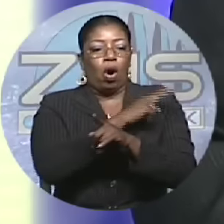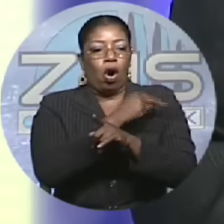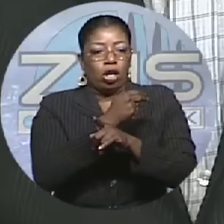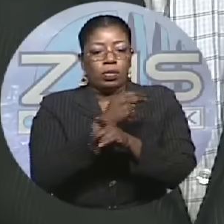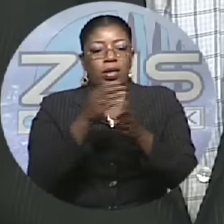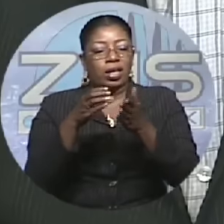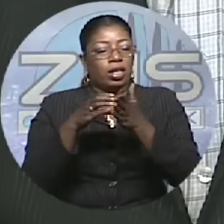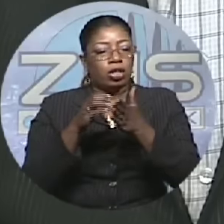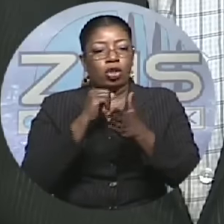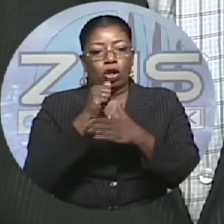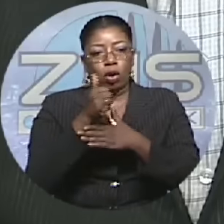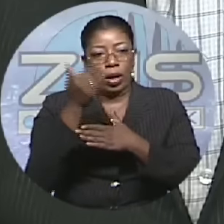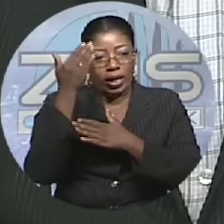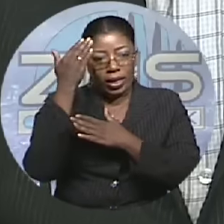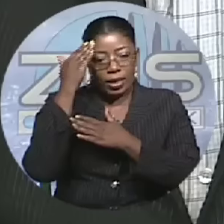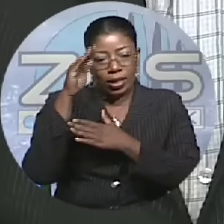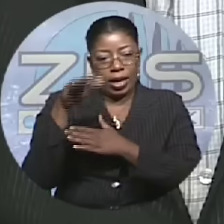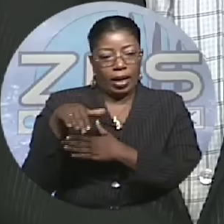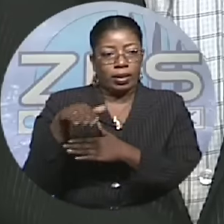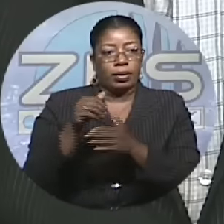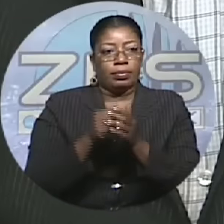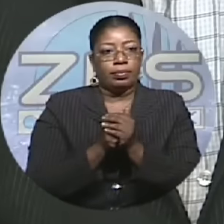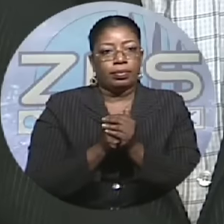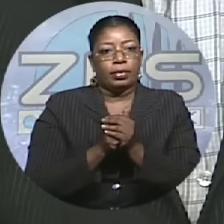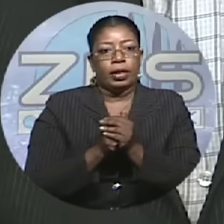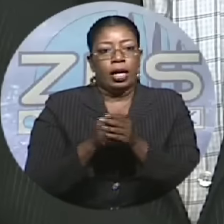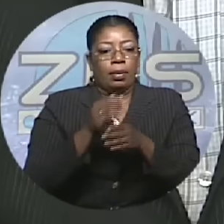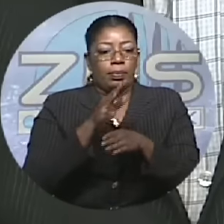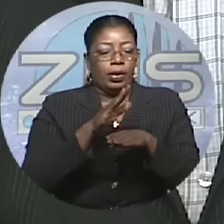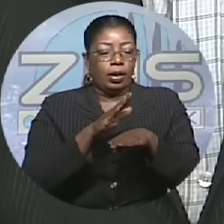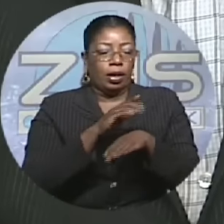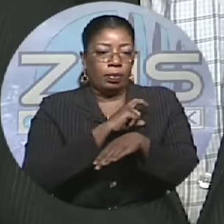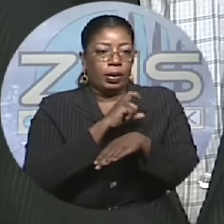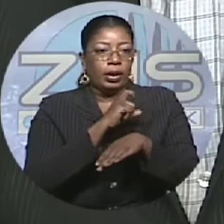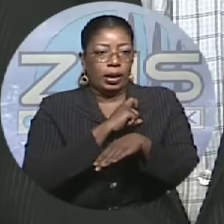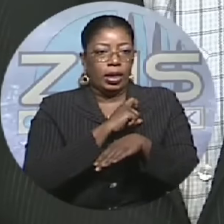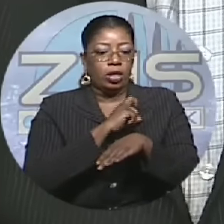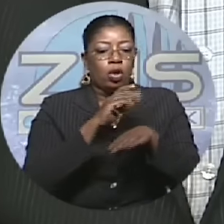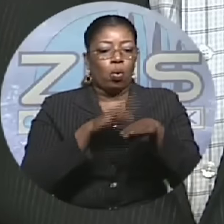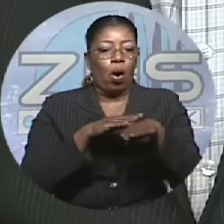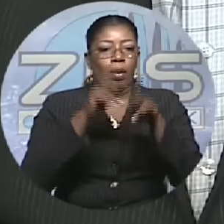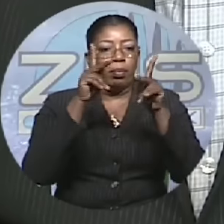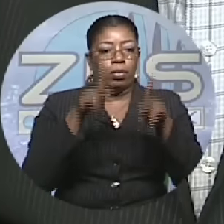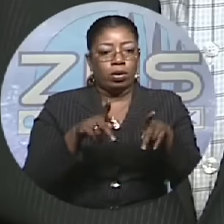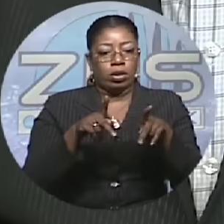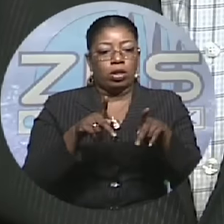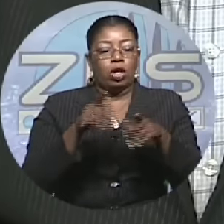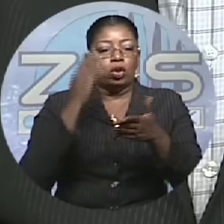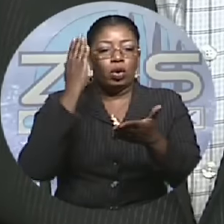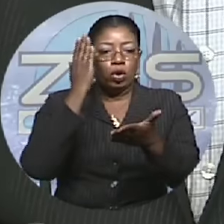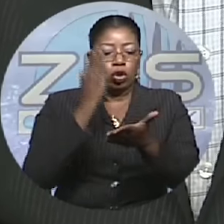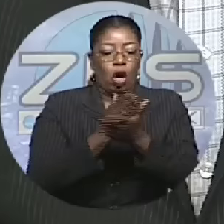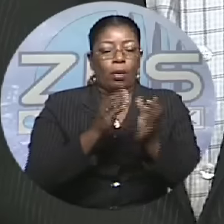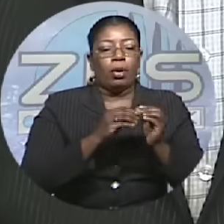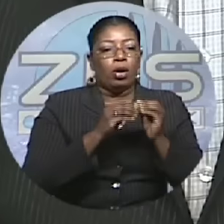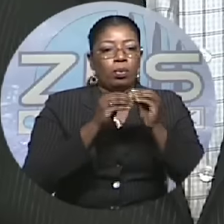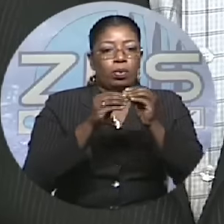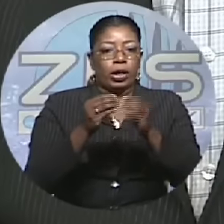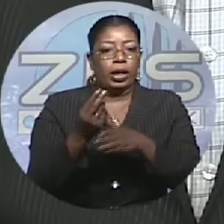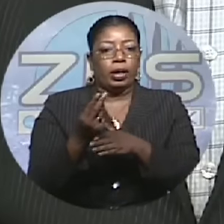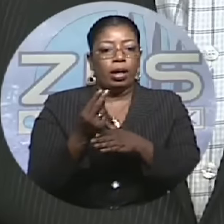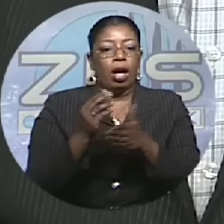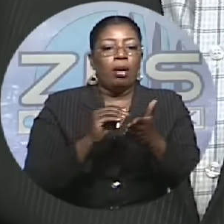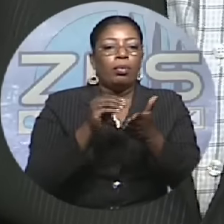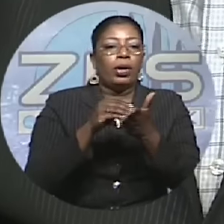at this time. The police also continue to warn members of the public to refrain from posting disturbing images on social media, especially